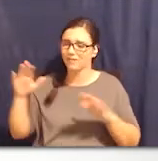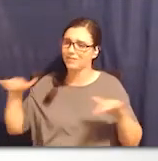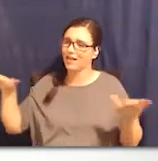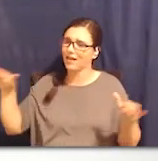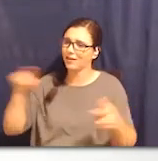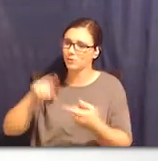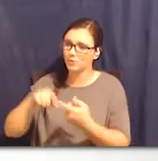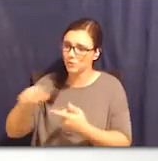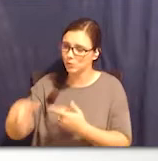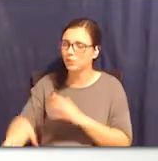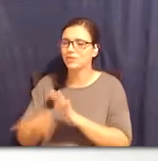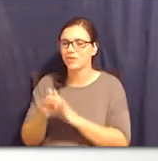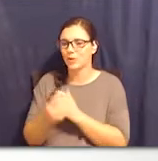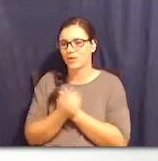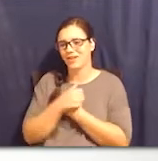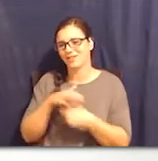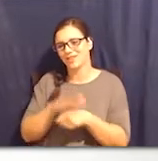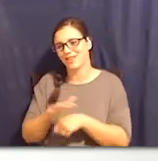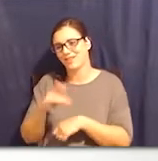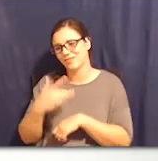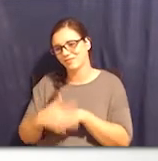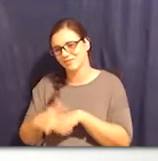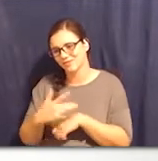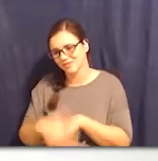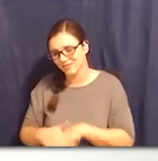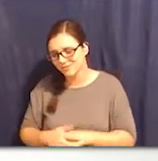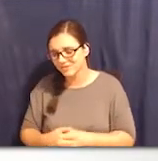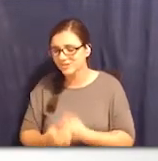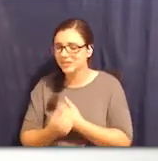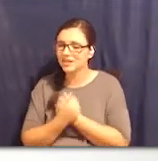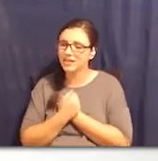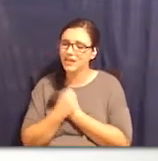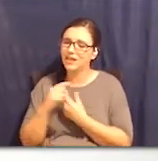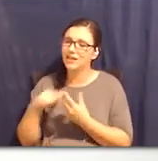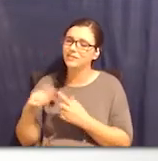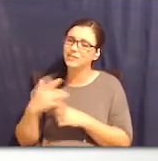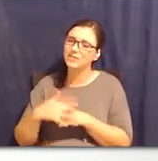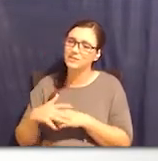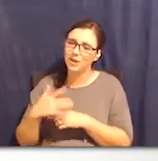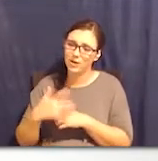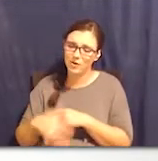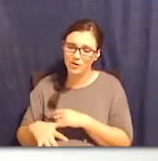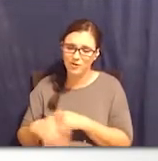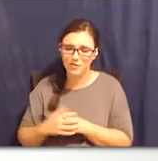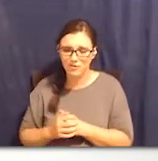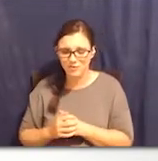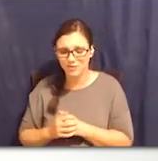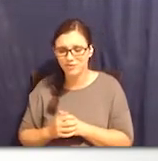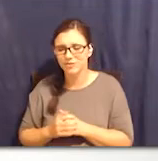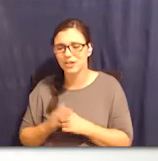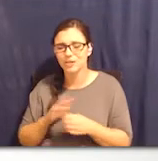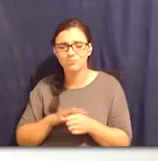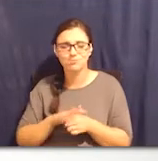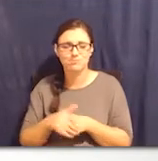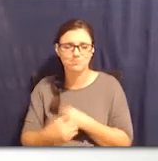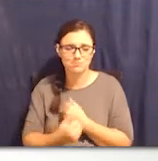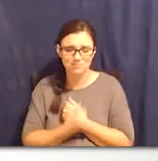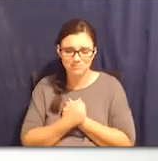the air, we'll fly towards you, who found love to spare. Love to